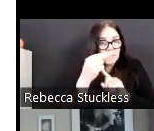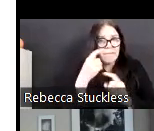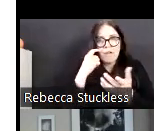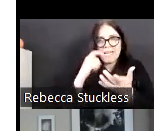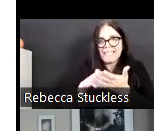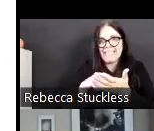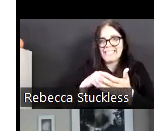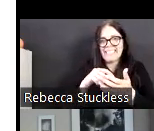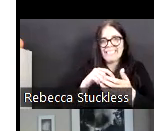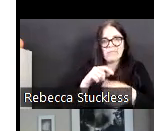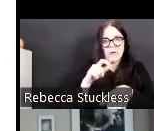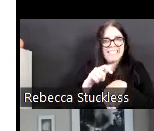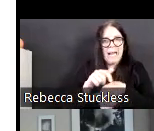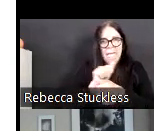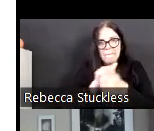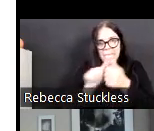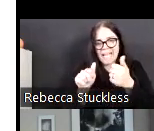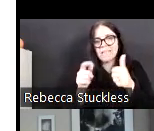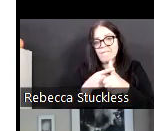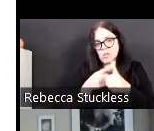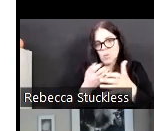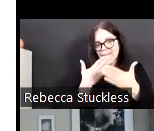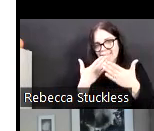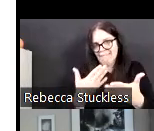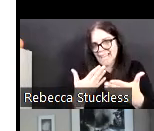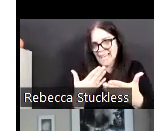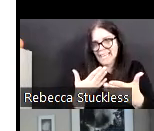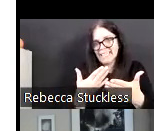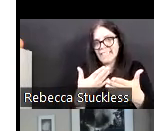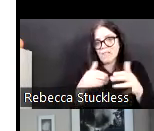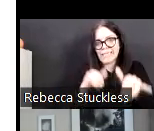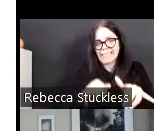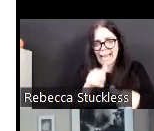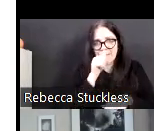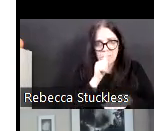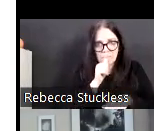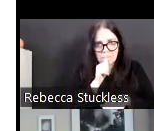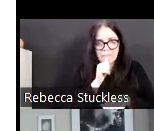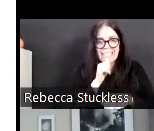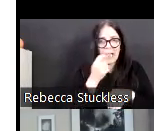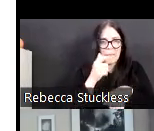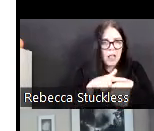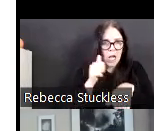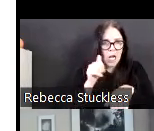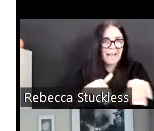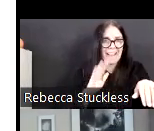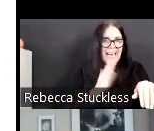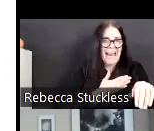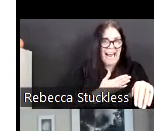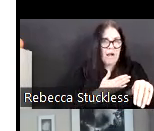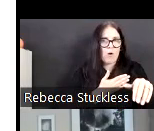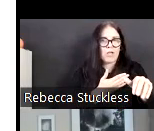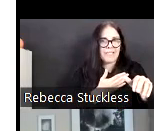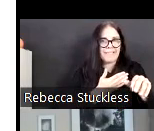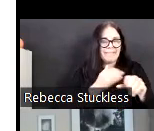or past our end time. I want to thank you, first of all, for staying with us today for a little bit longer than we originally